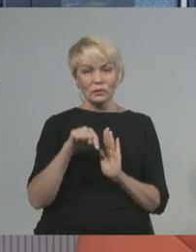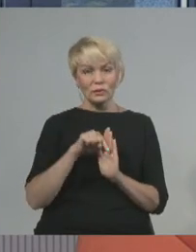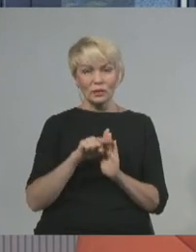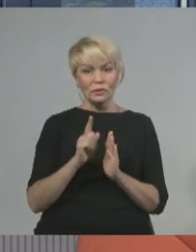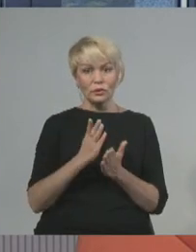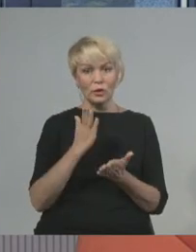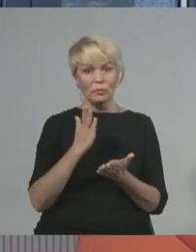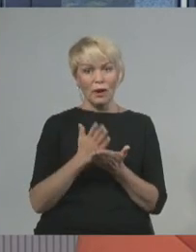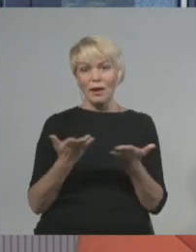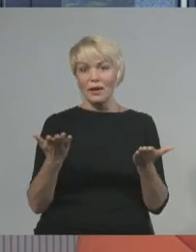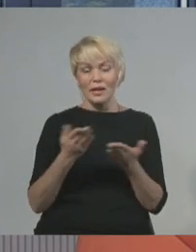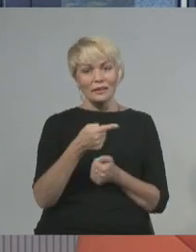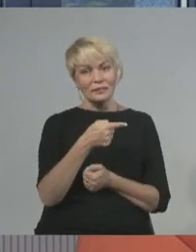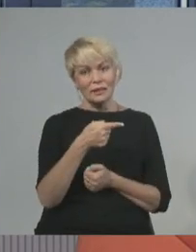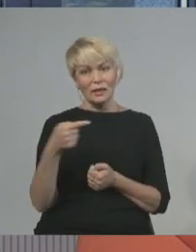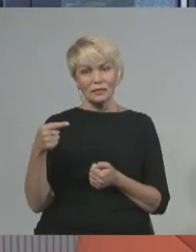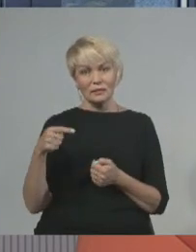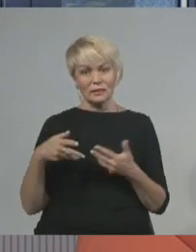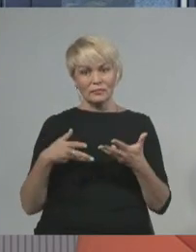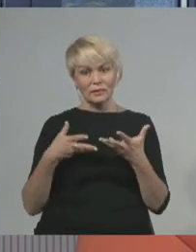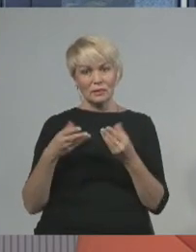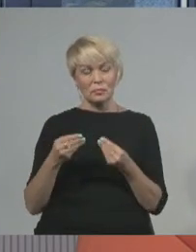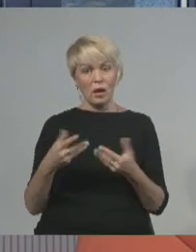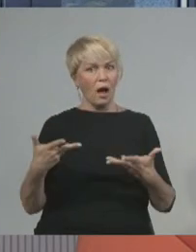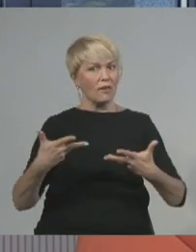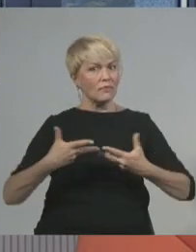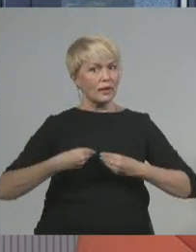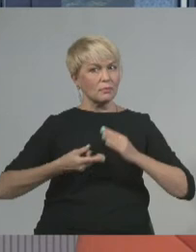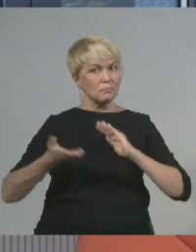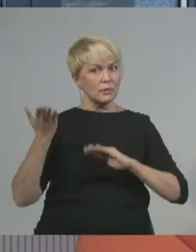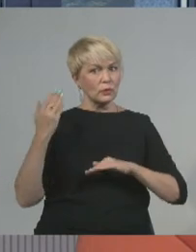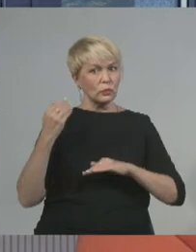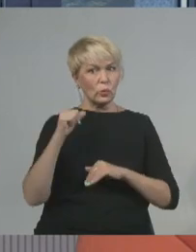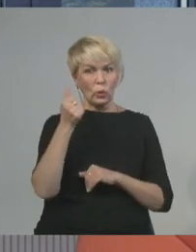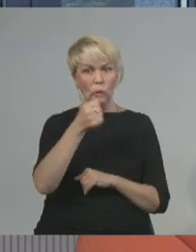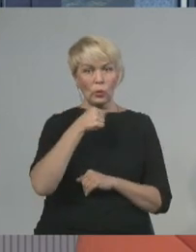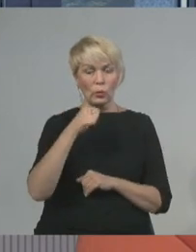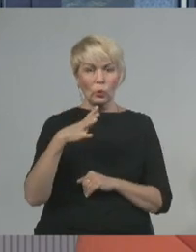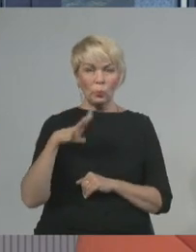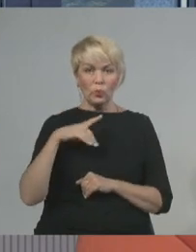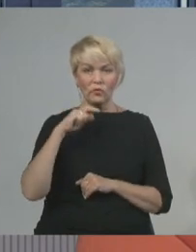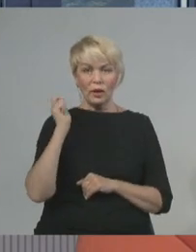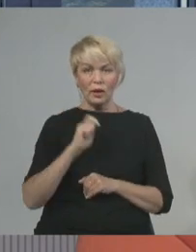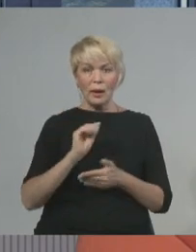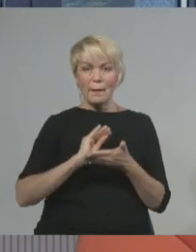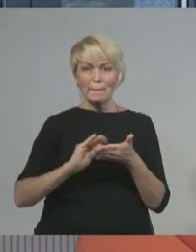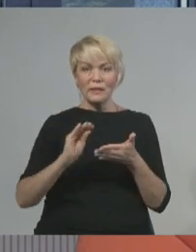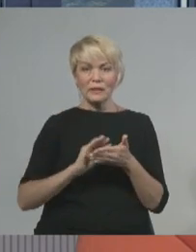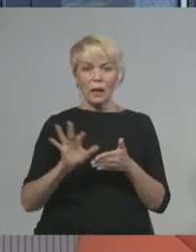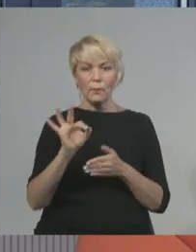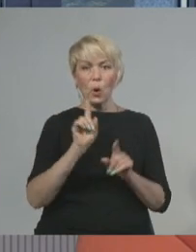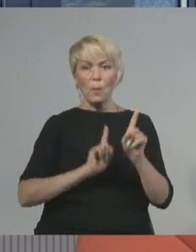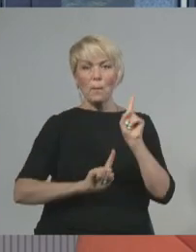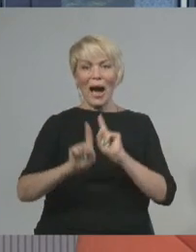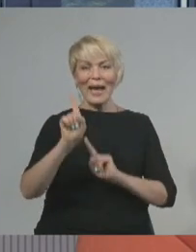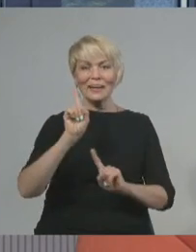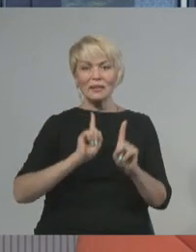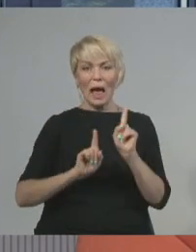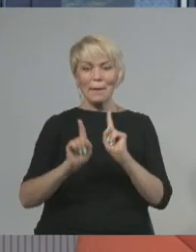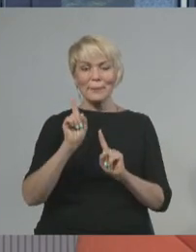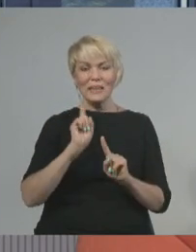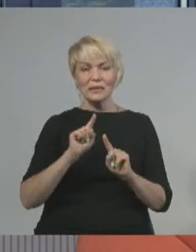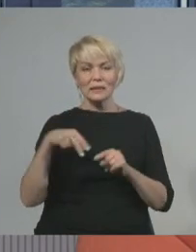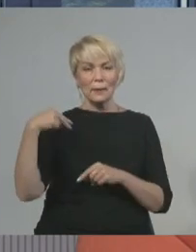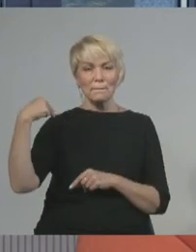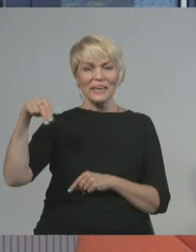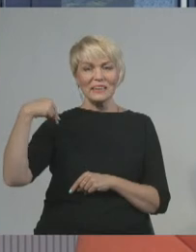particularly last year when i was here covering both the presidential and parliamentary elections for a number of international outlets was